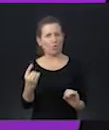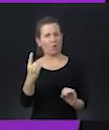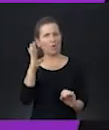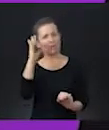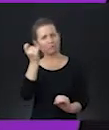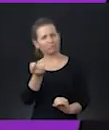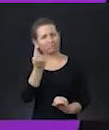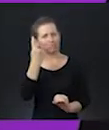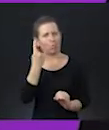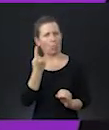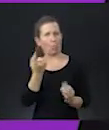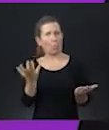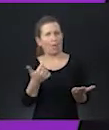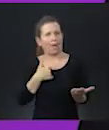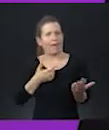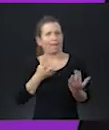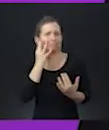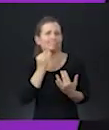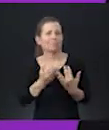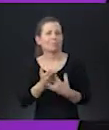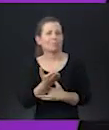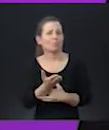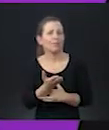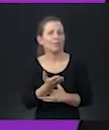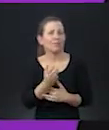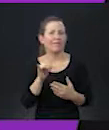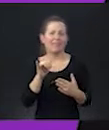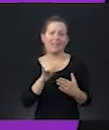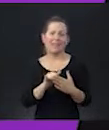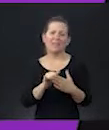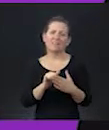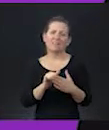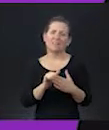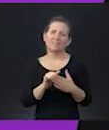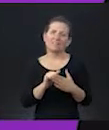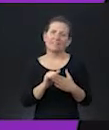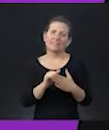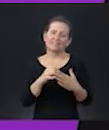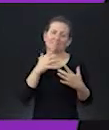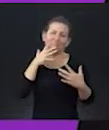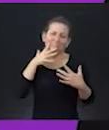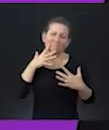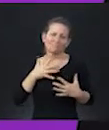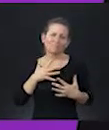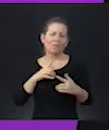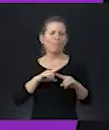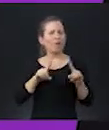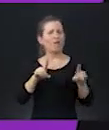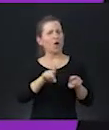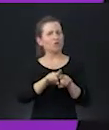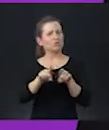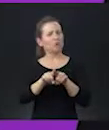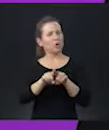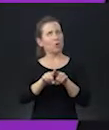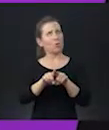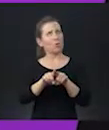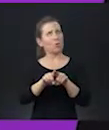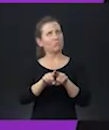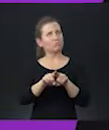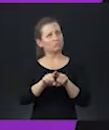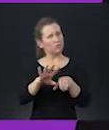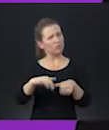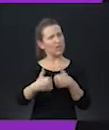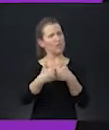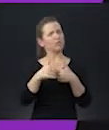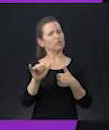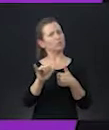through, ever. And that's kind of disheartening, but it's also at the same time a challenge to be looked upon and say, hey,